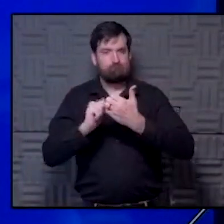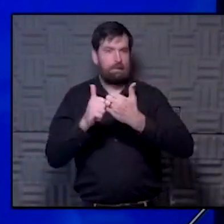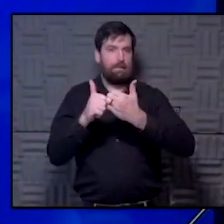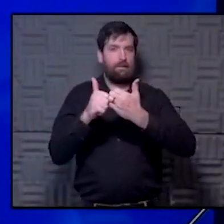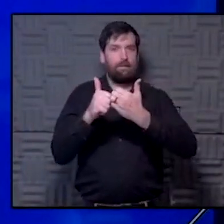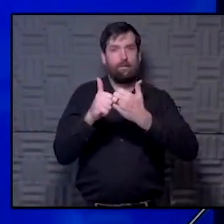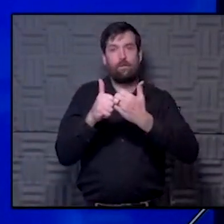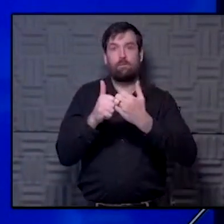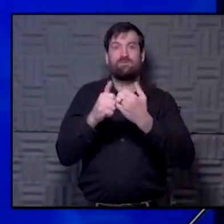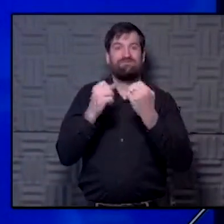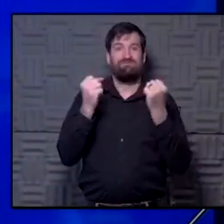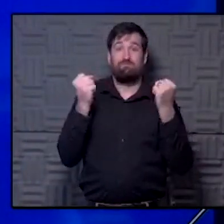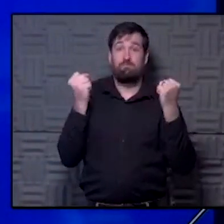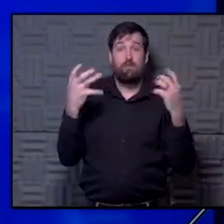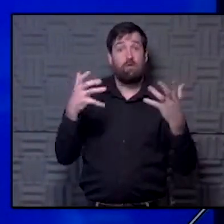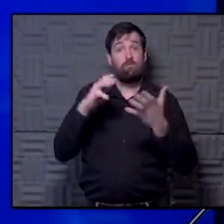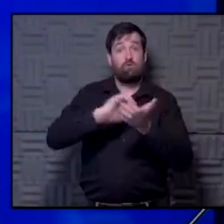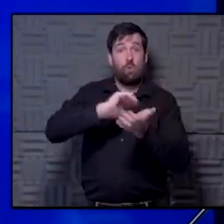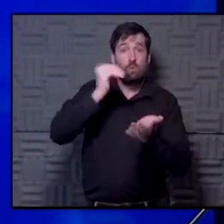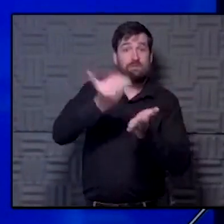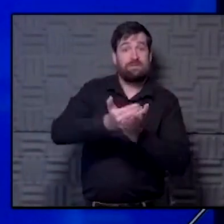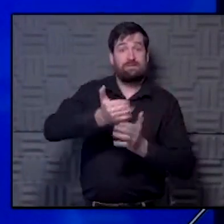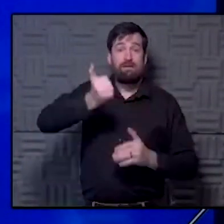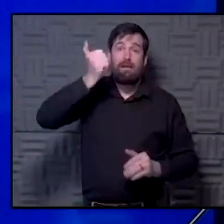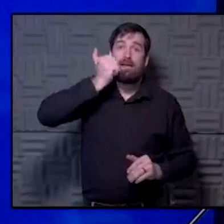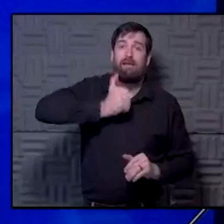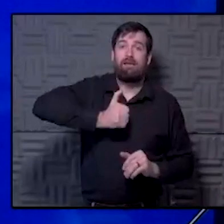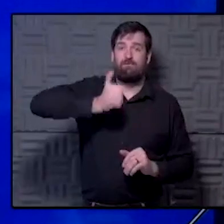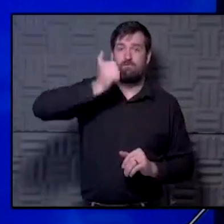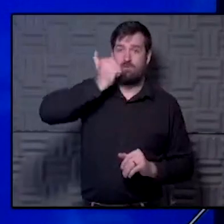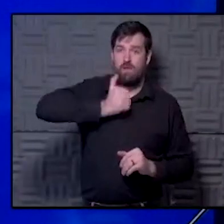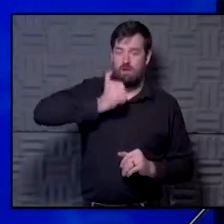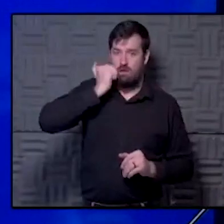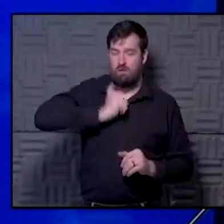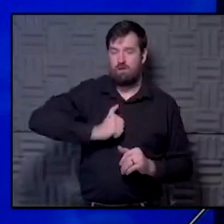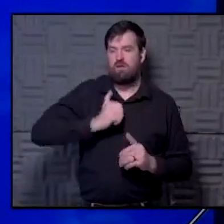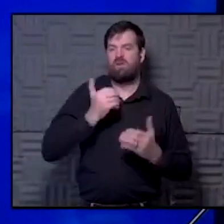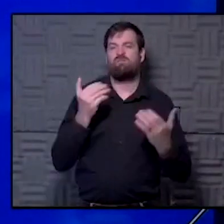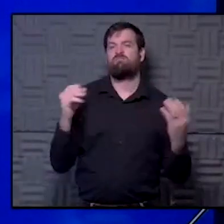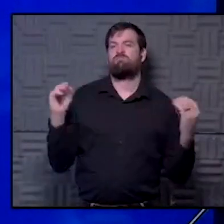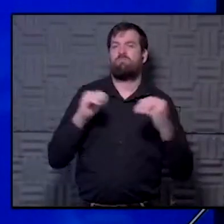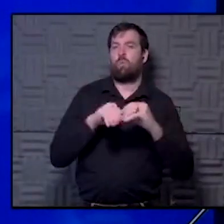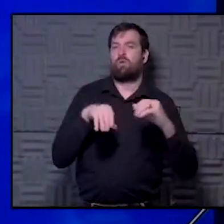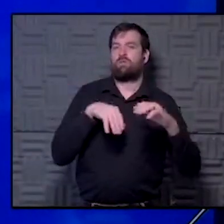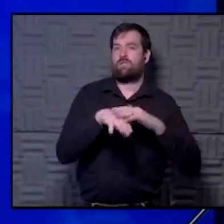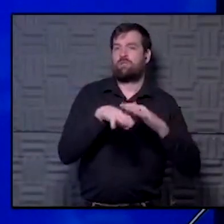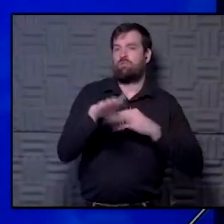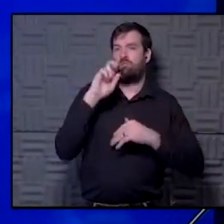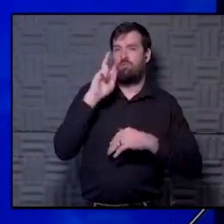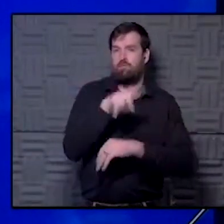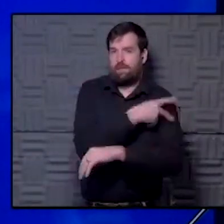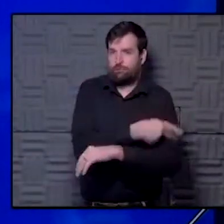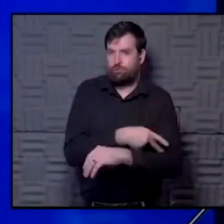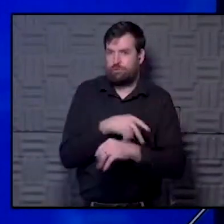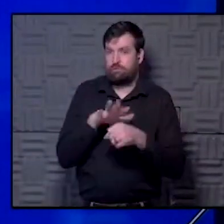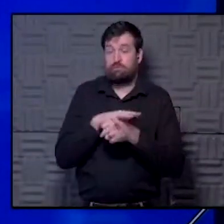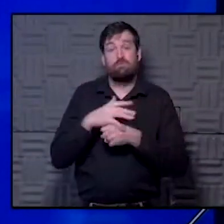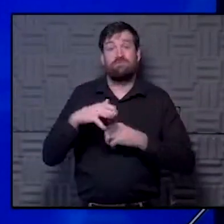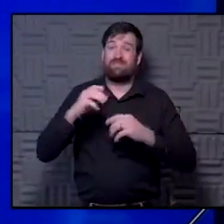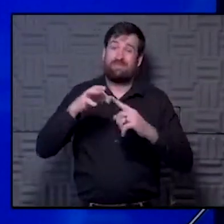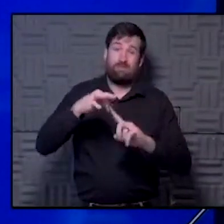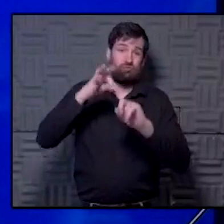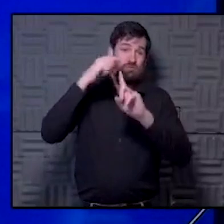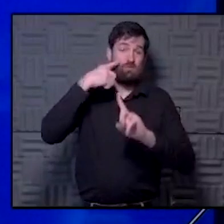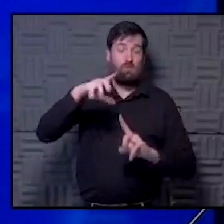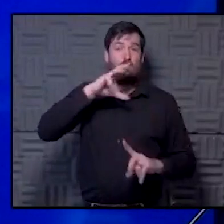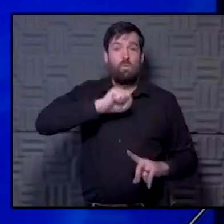the same number of doses per day every day in spaces that are more accessible for patients, especially those over 65, which